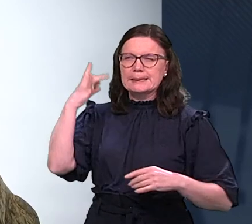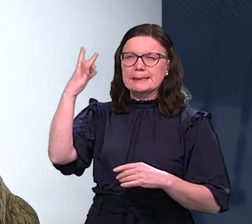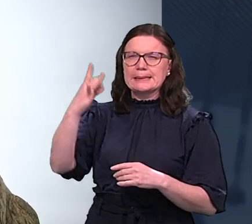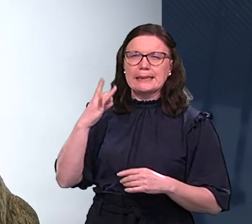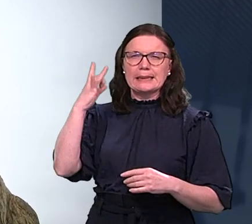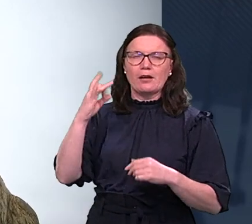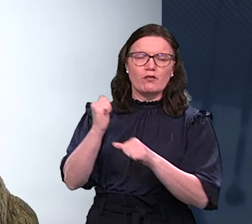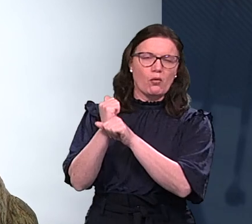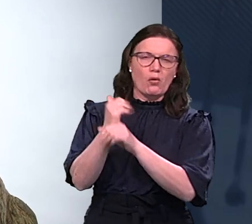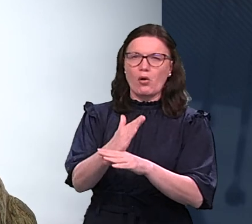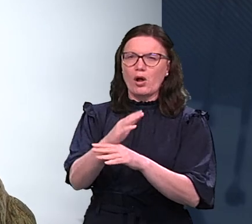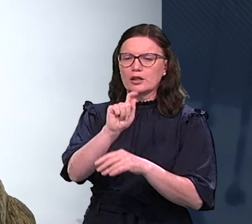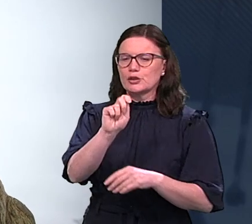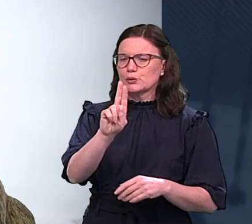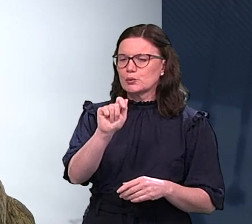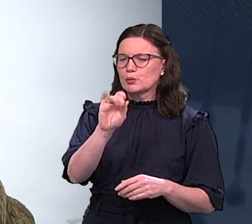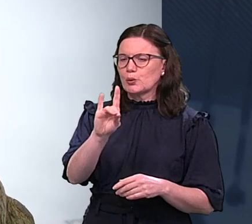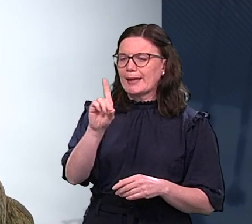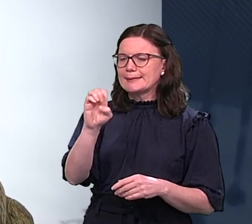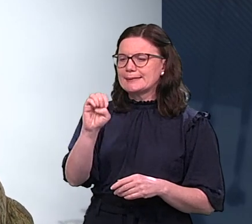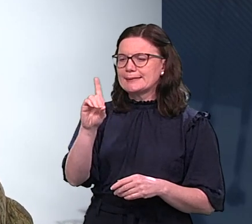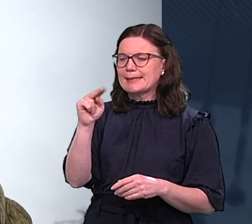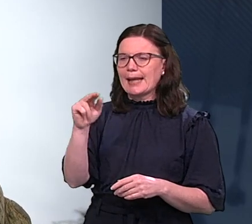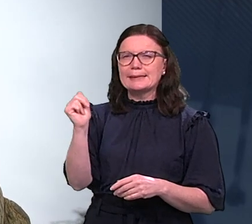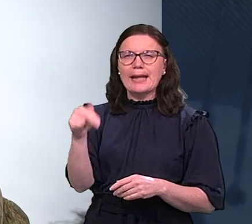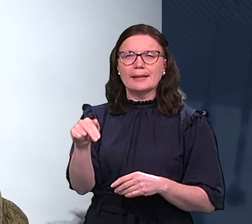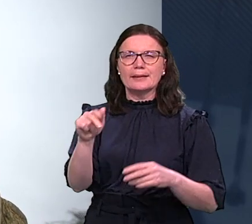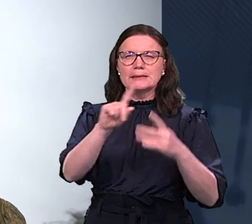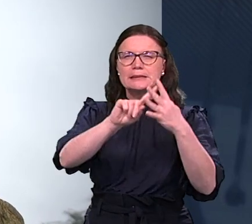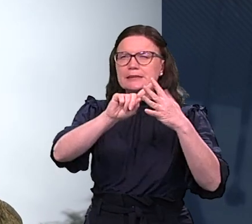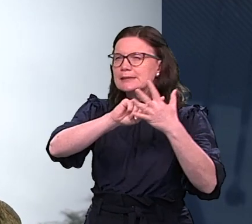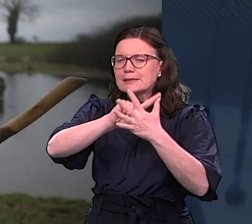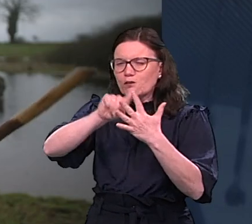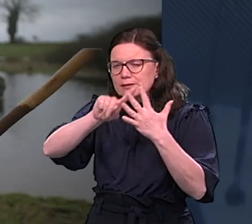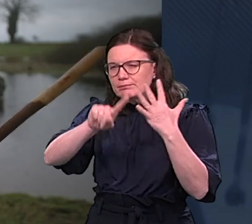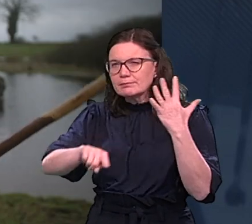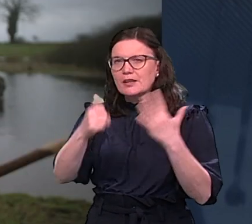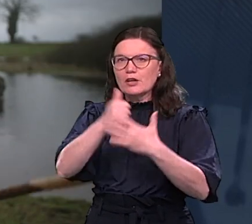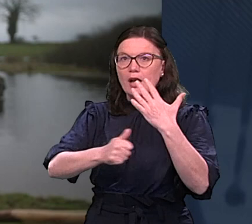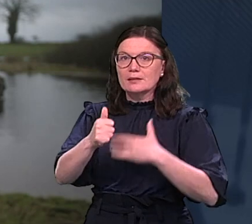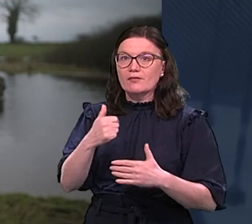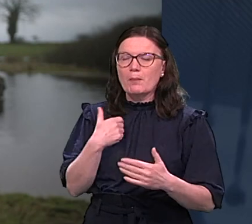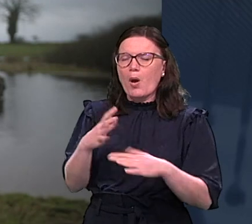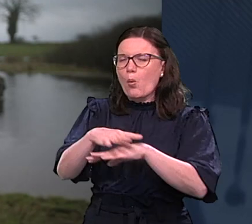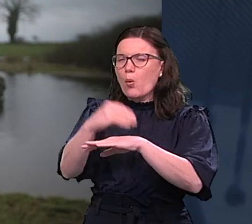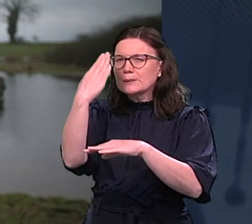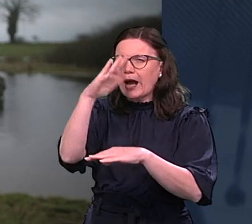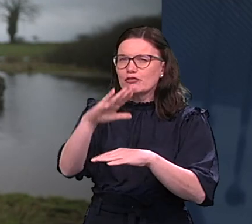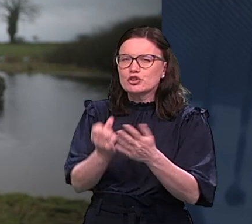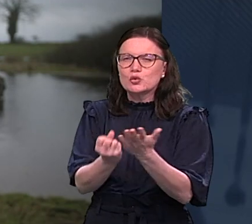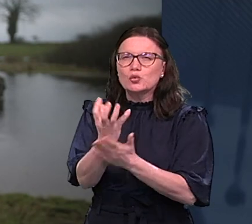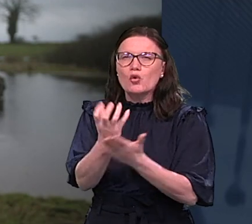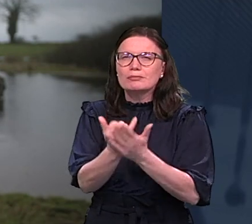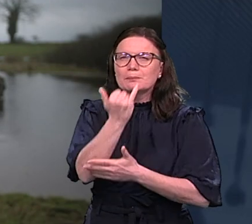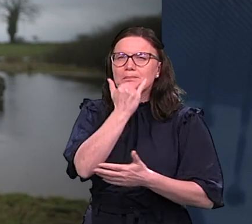De Danann. Tuatha De Danann, the gods and the goddesses of Tuatha De Danann, from our stories in mythology, but this